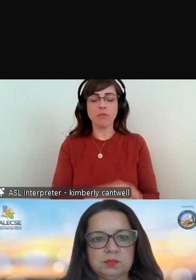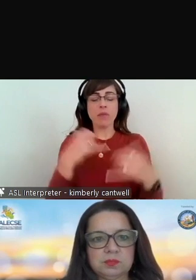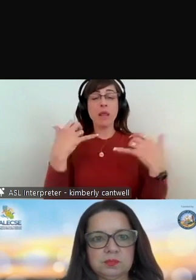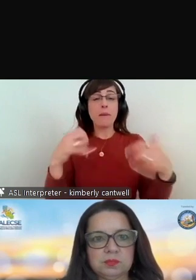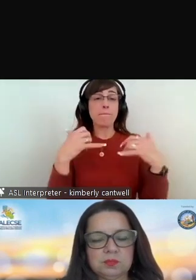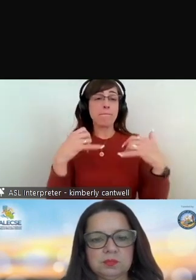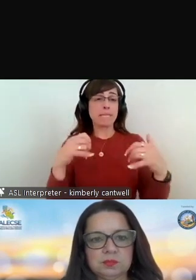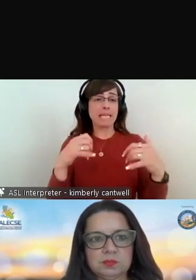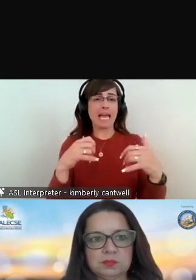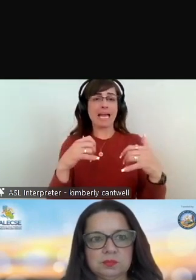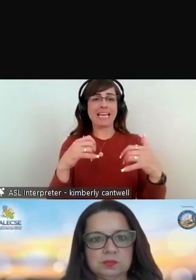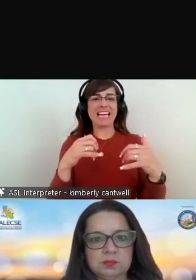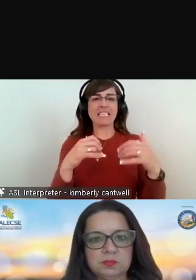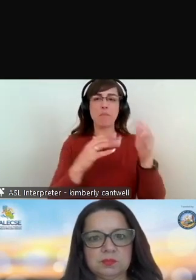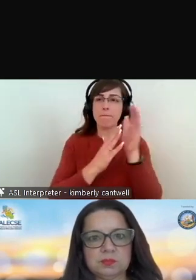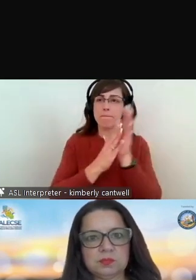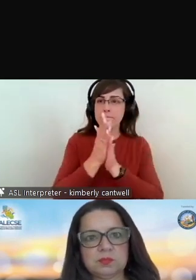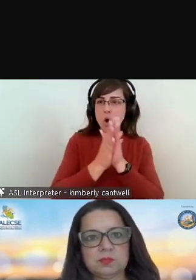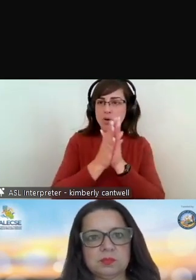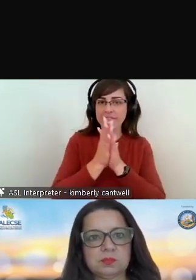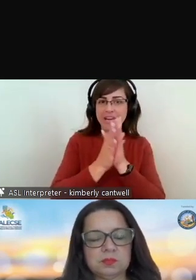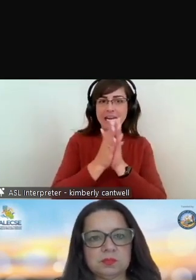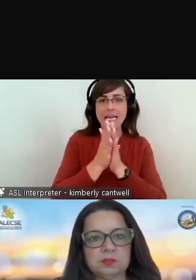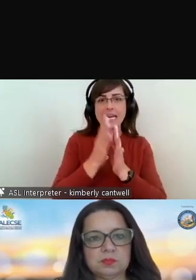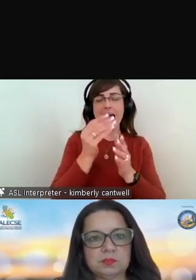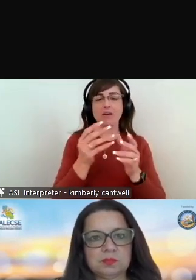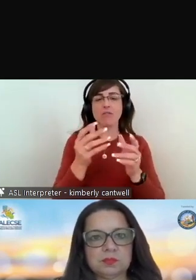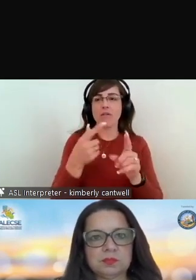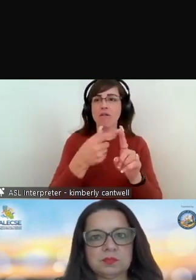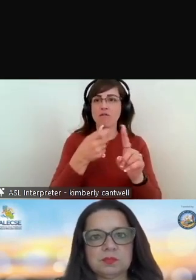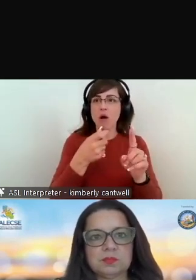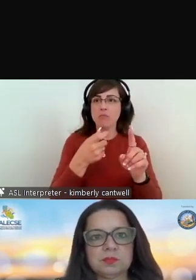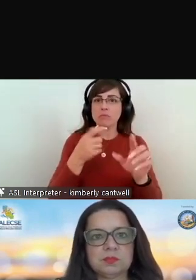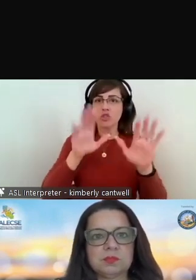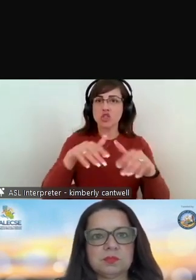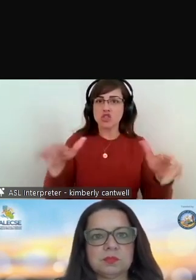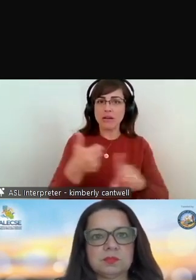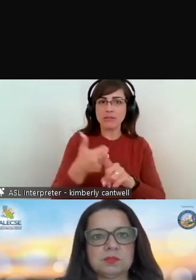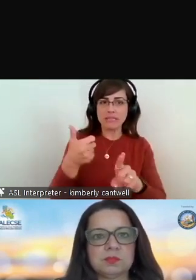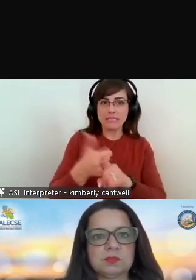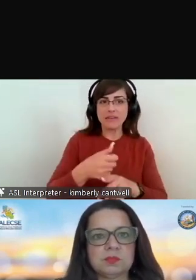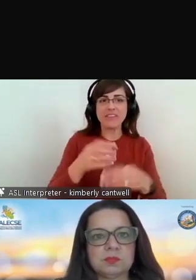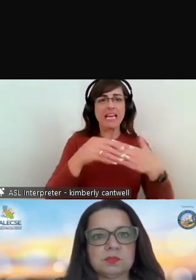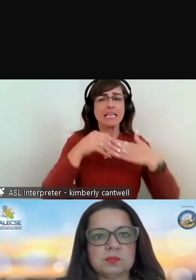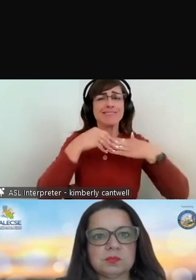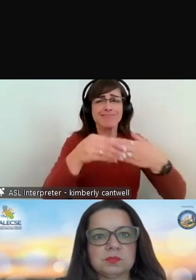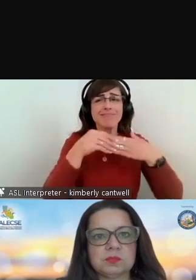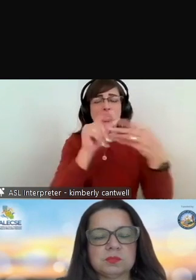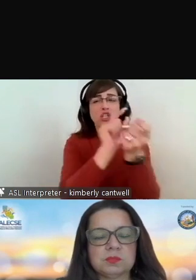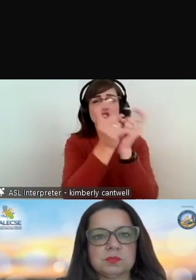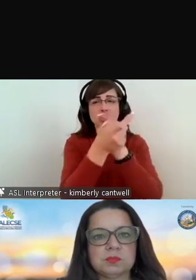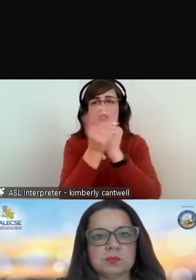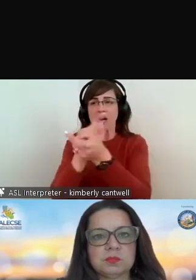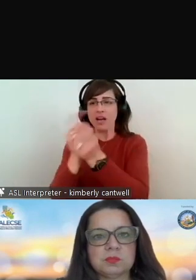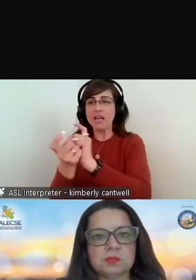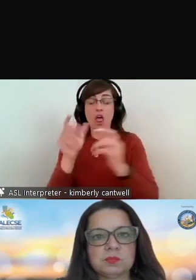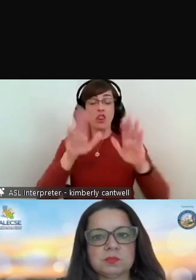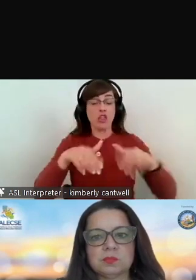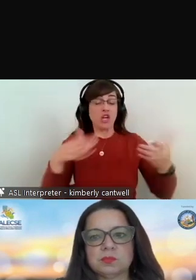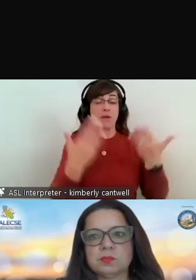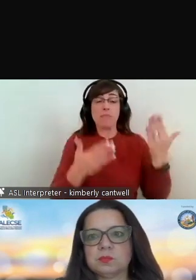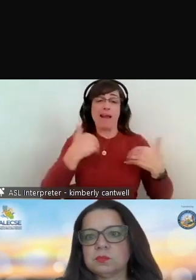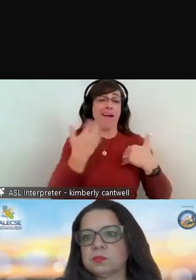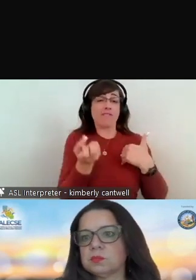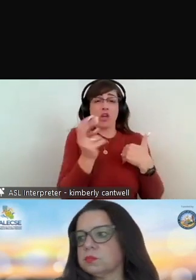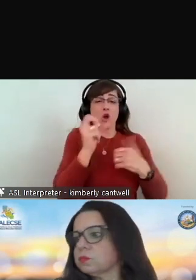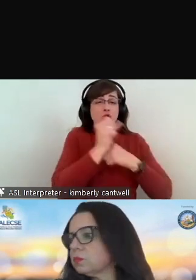Play is intrinsically motivated and driven by the child. It's flexible and changing, though the child may have their own